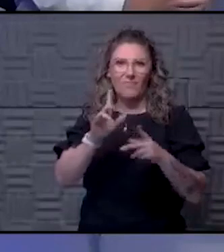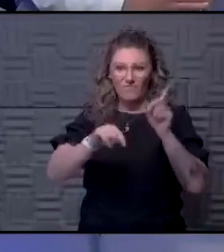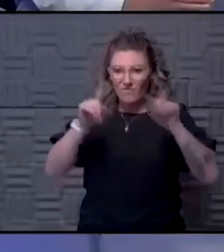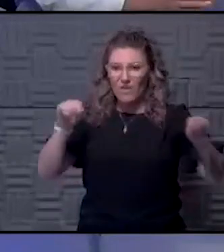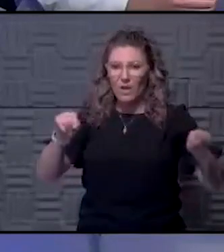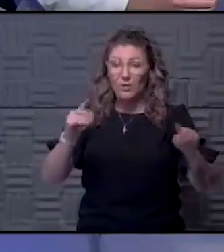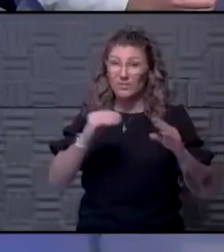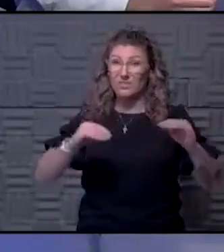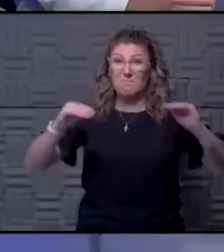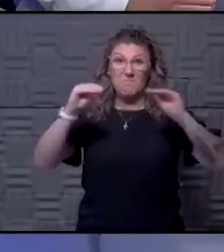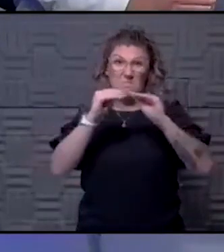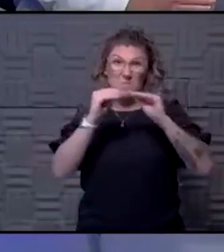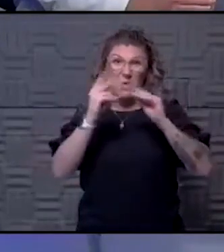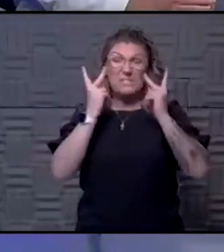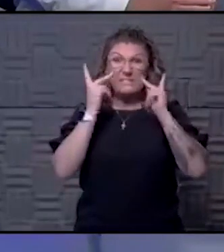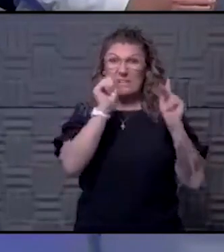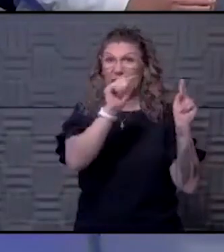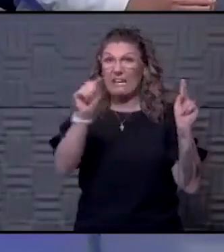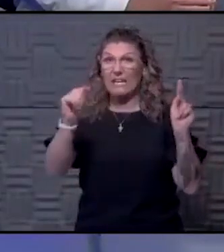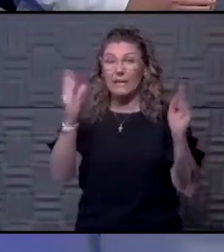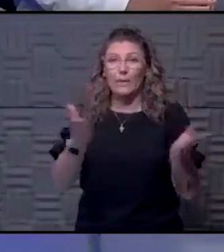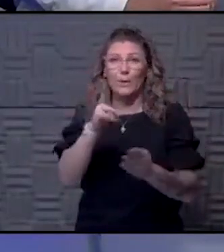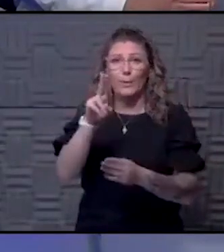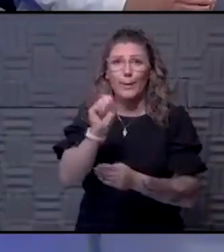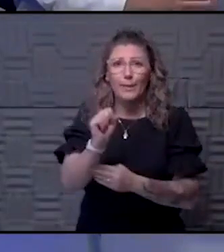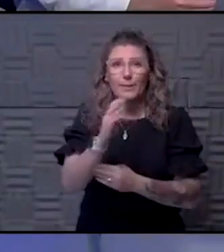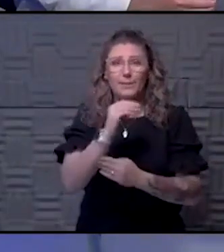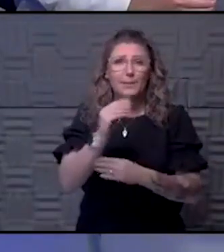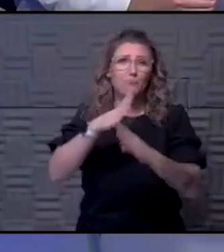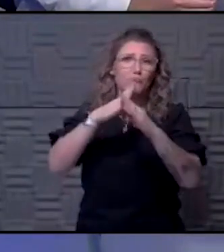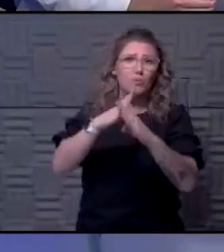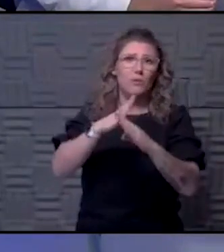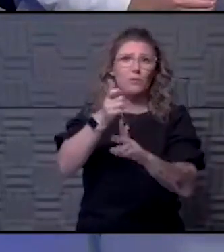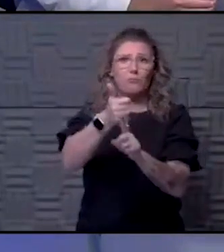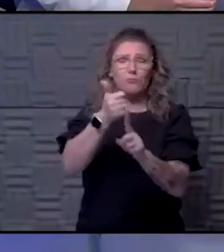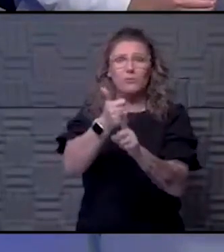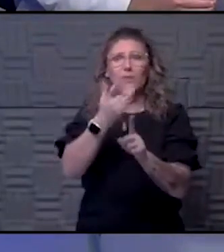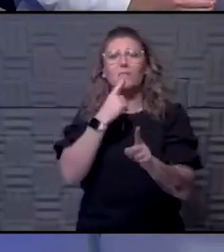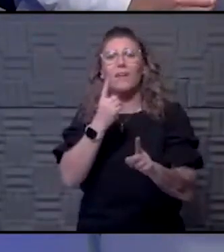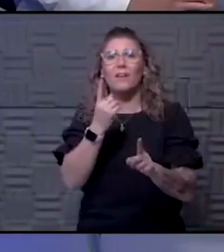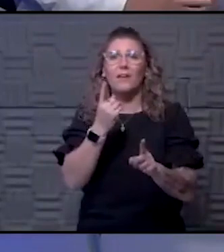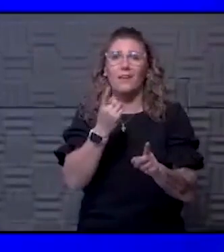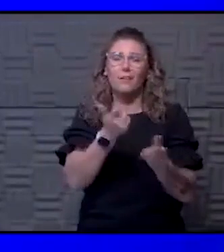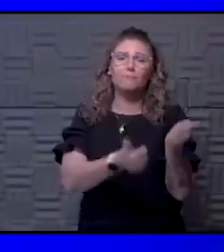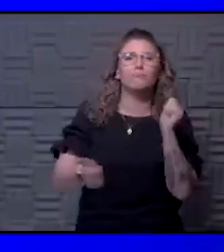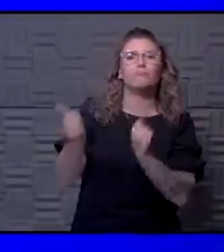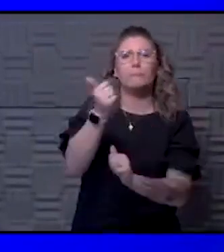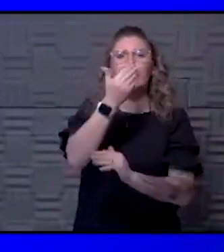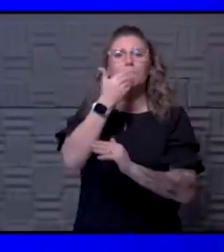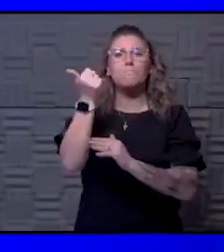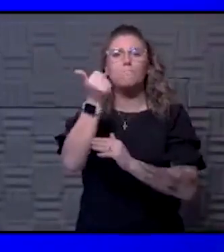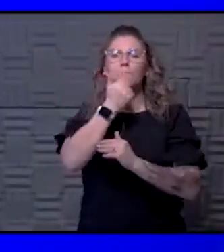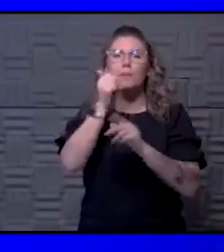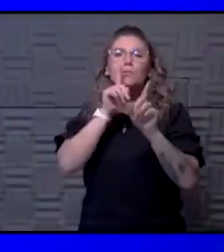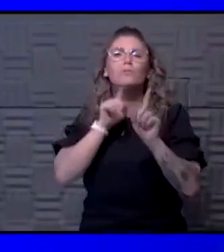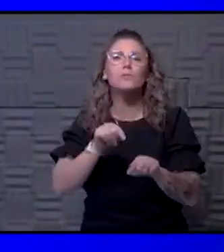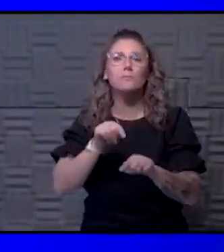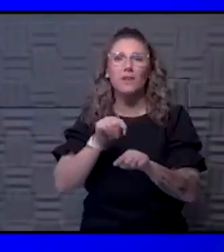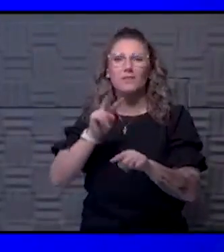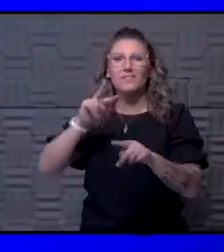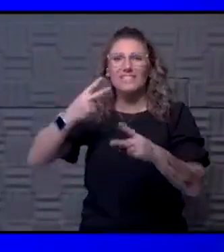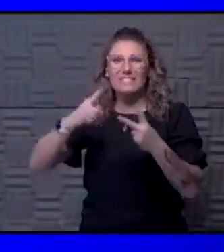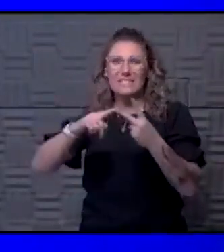So I think it's important to really try to protect yourself and get optimal immune response with getting that second dose of